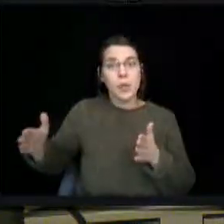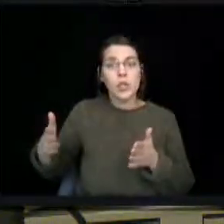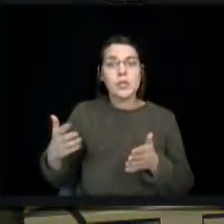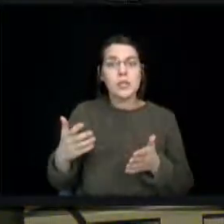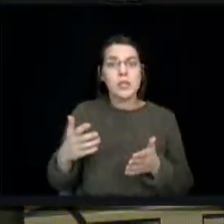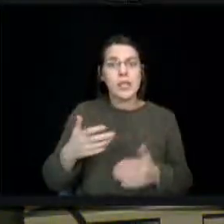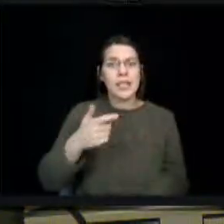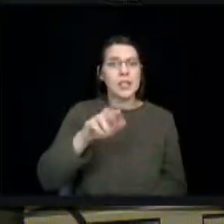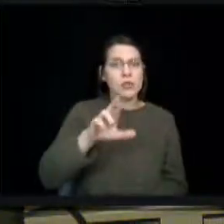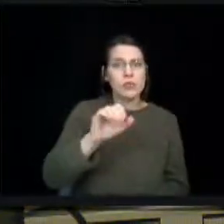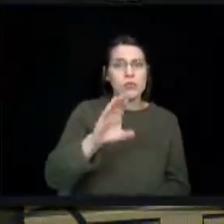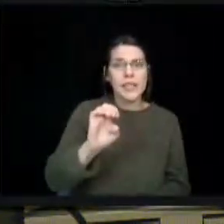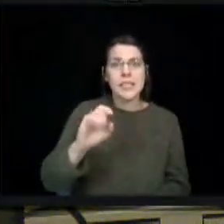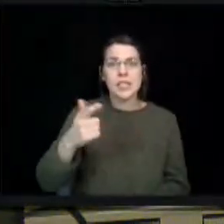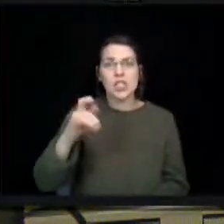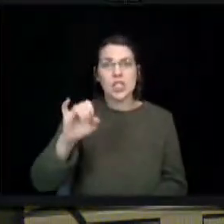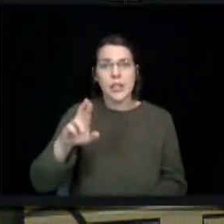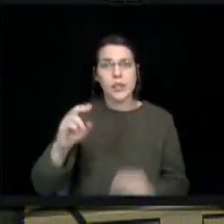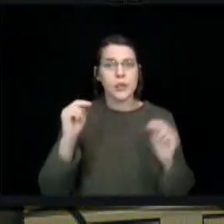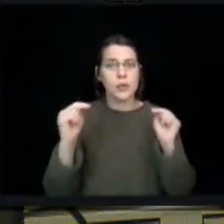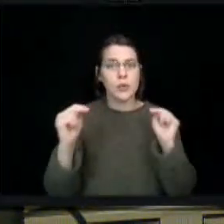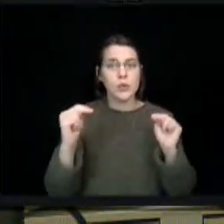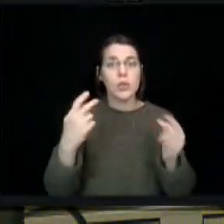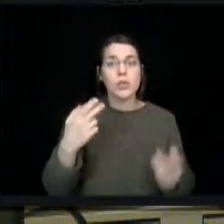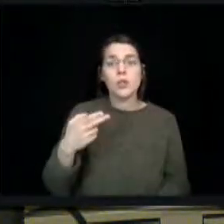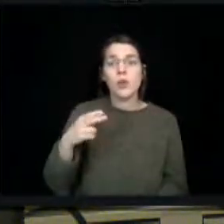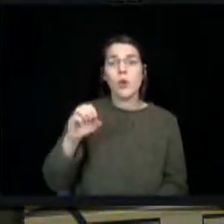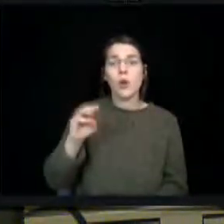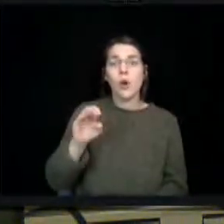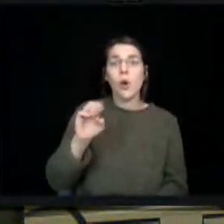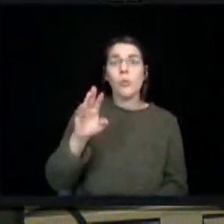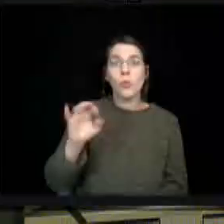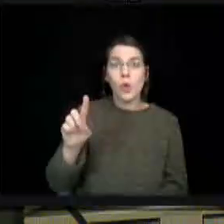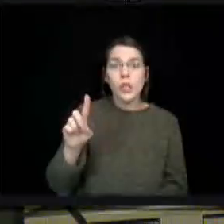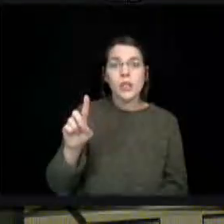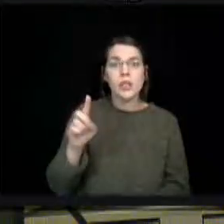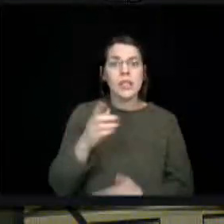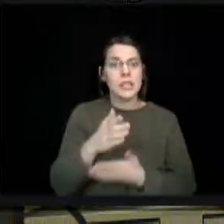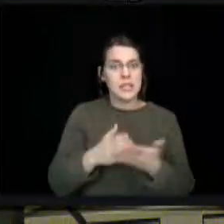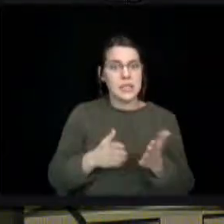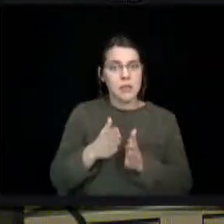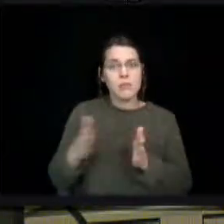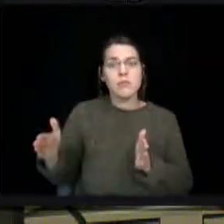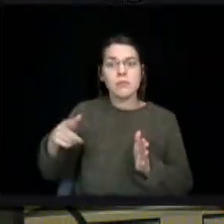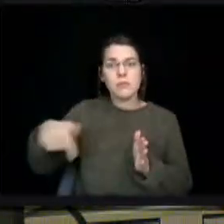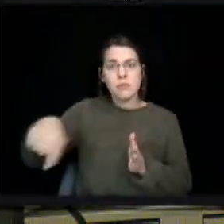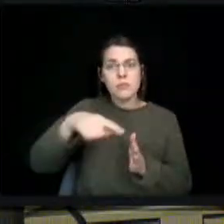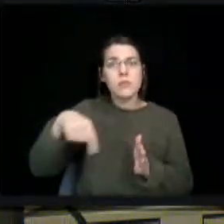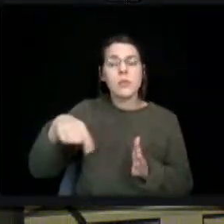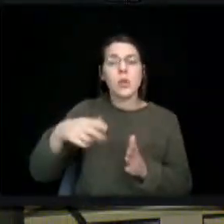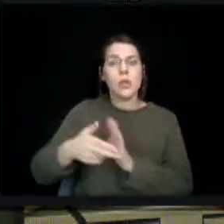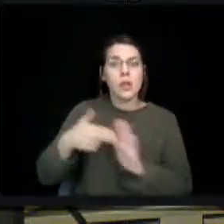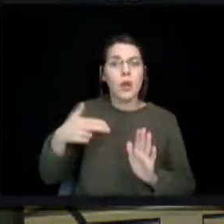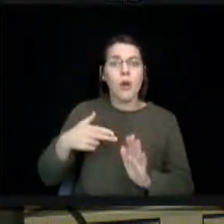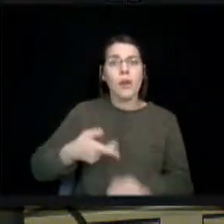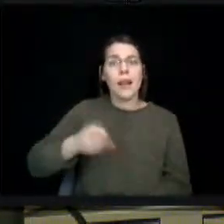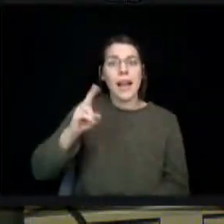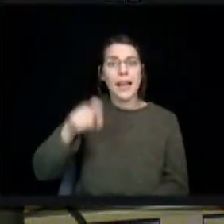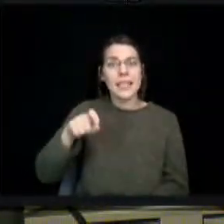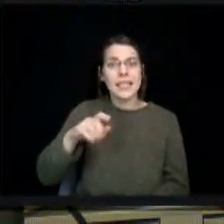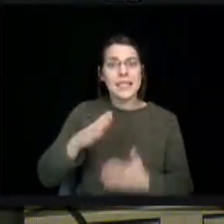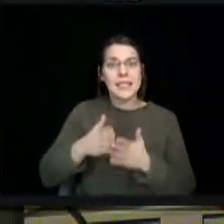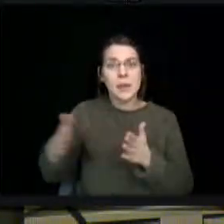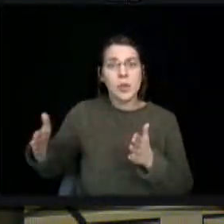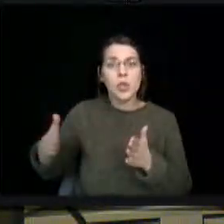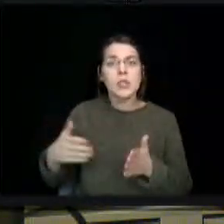are considered part of either high need or extreme needs neighborhoods that can be incorporated into job opportunities on city projects. And so we are